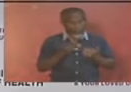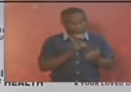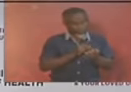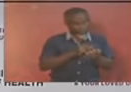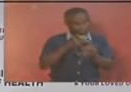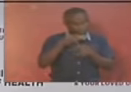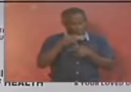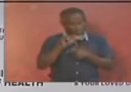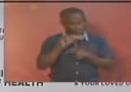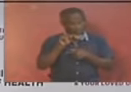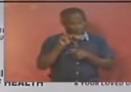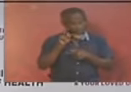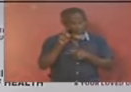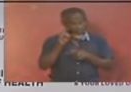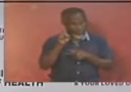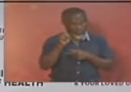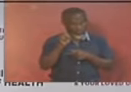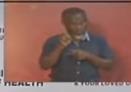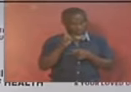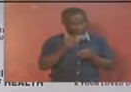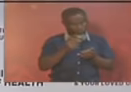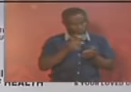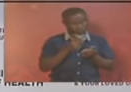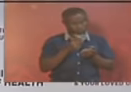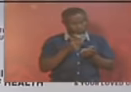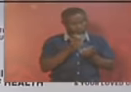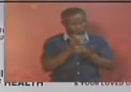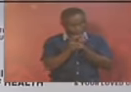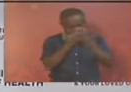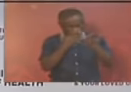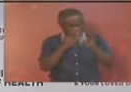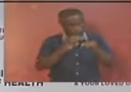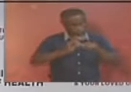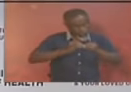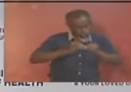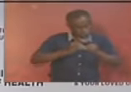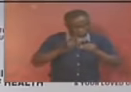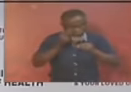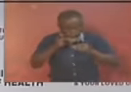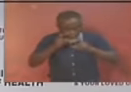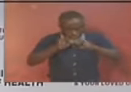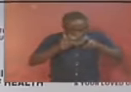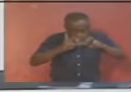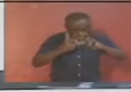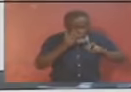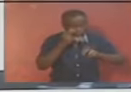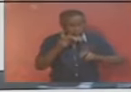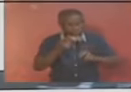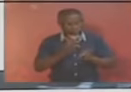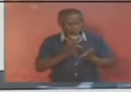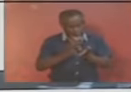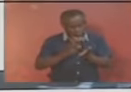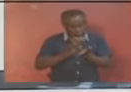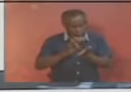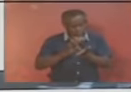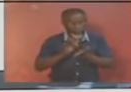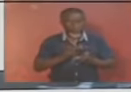the epidemiological update as it relates to COVID-19 in Trinidad and Tobago.